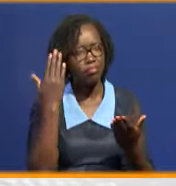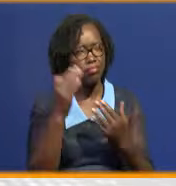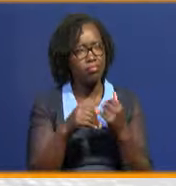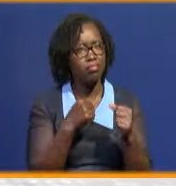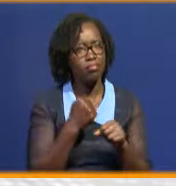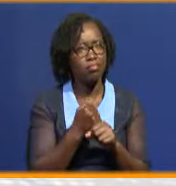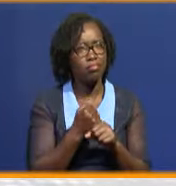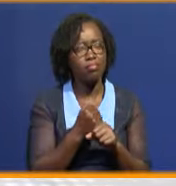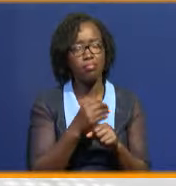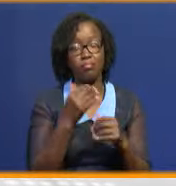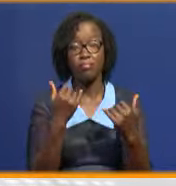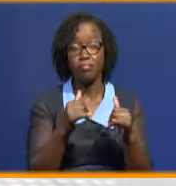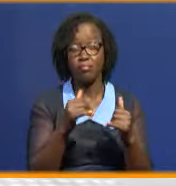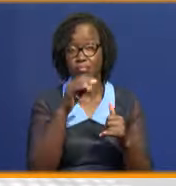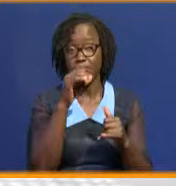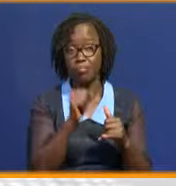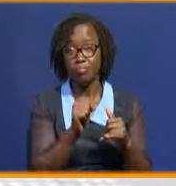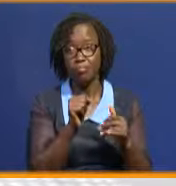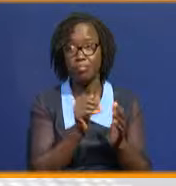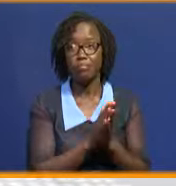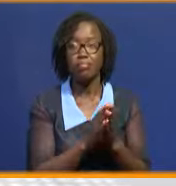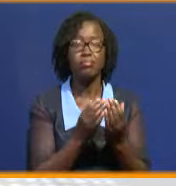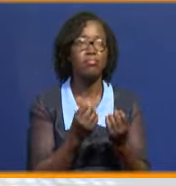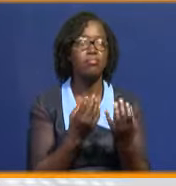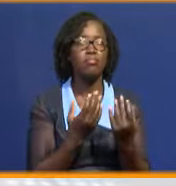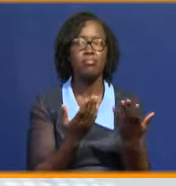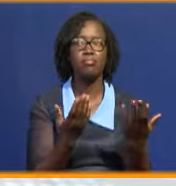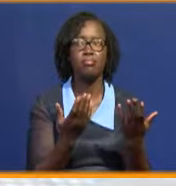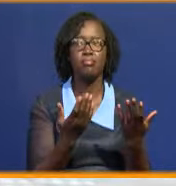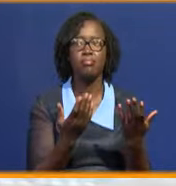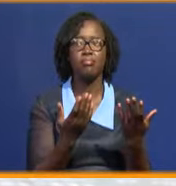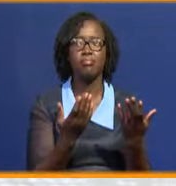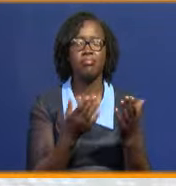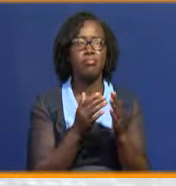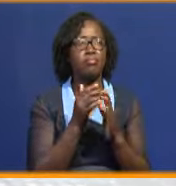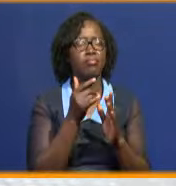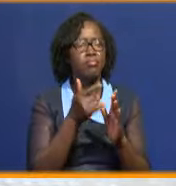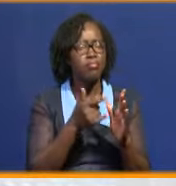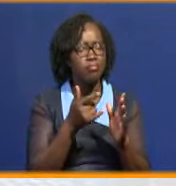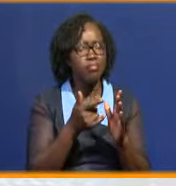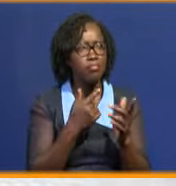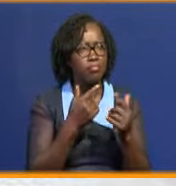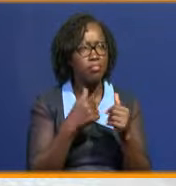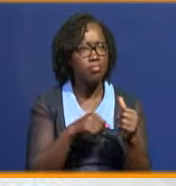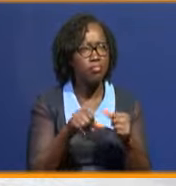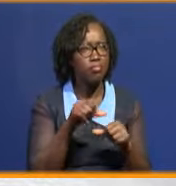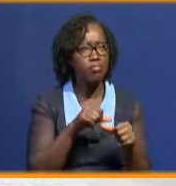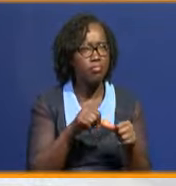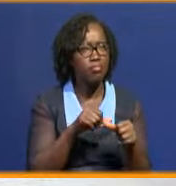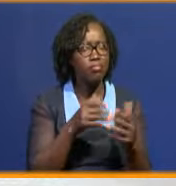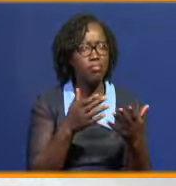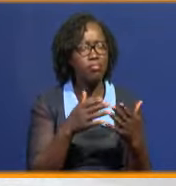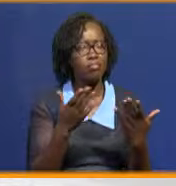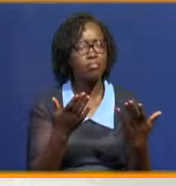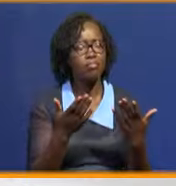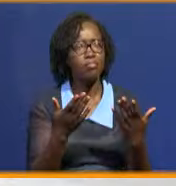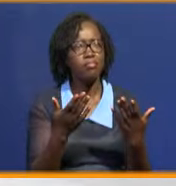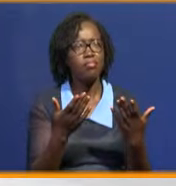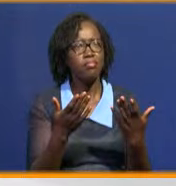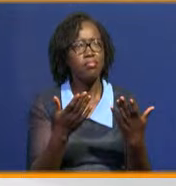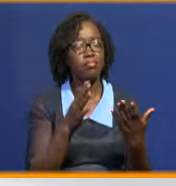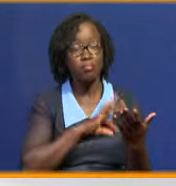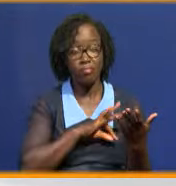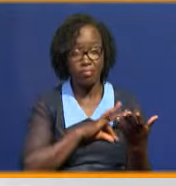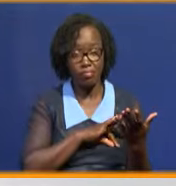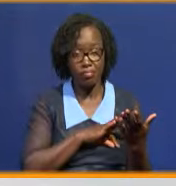Sports Cabinet Secretary, Ababu Namwamba, did ink a number of deal with the Hollywood studios. Tell us more about that, and how are we bound to